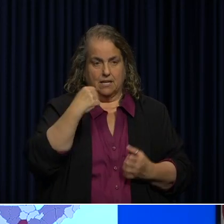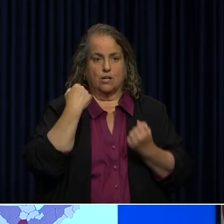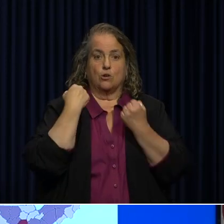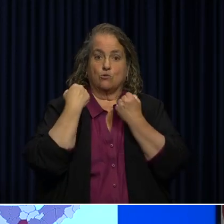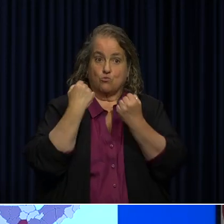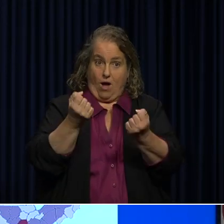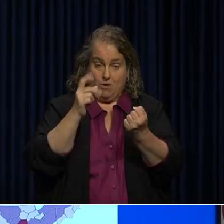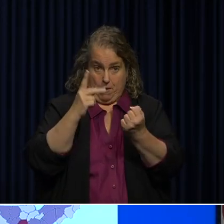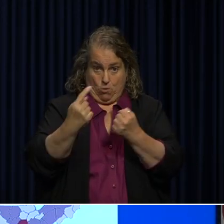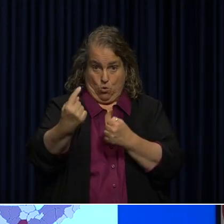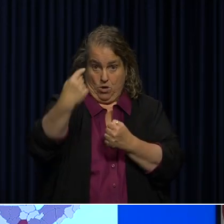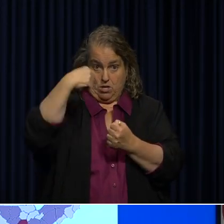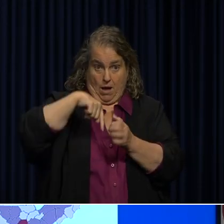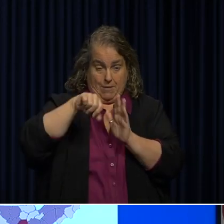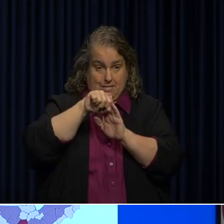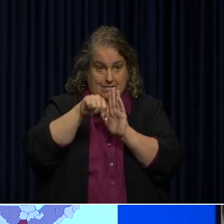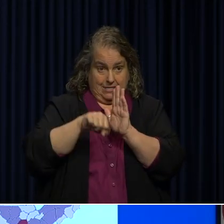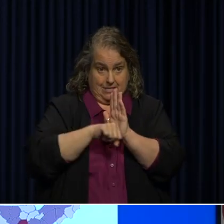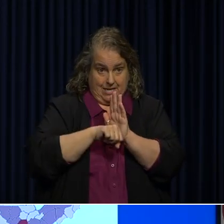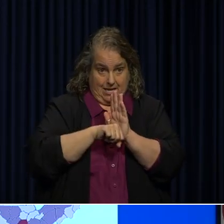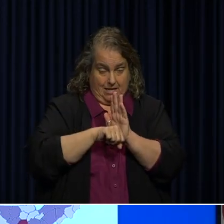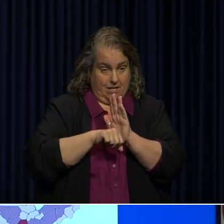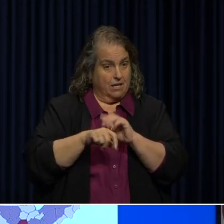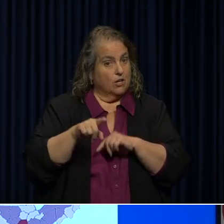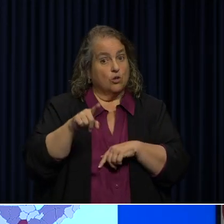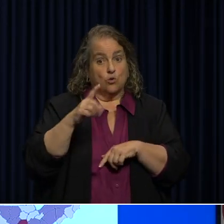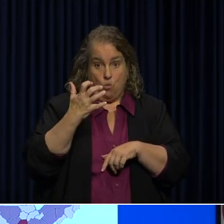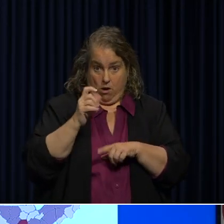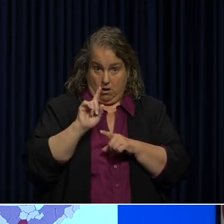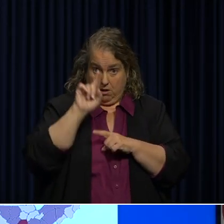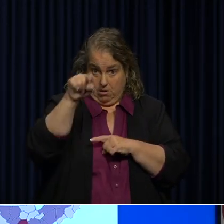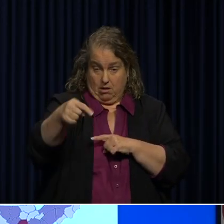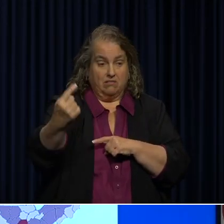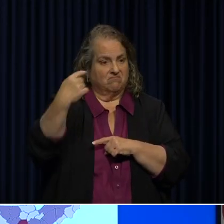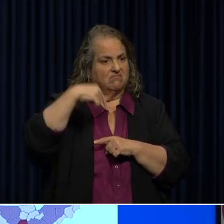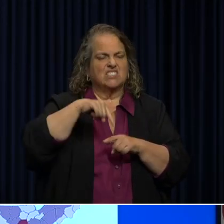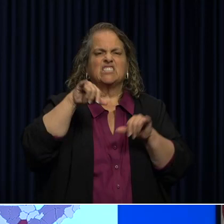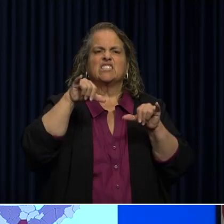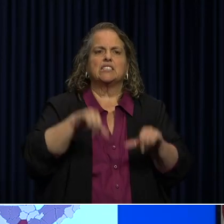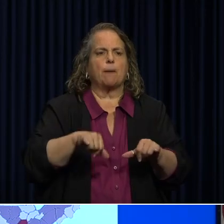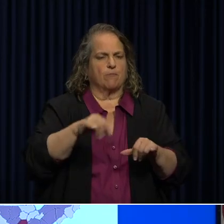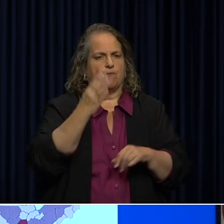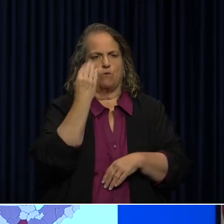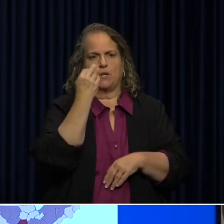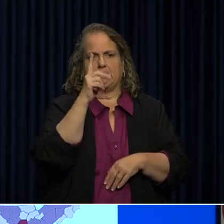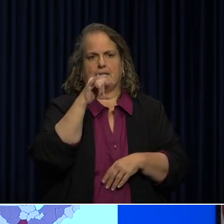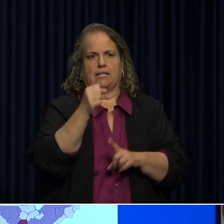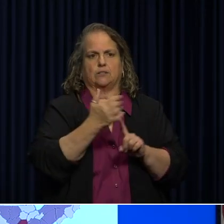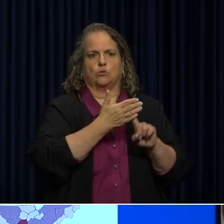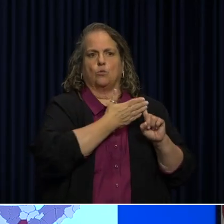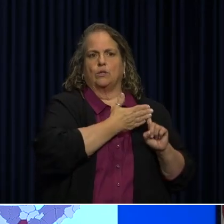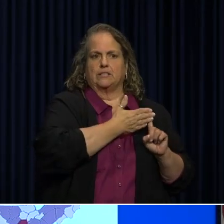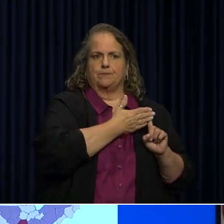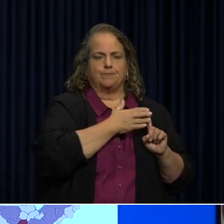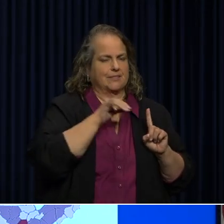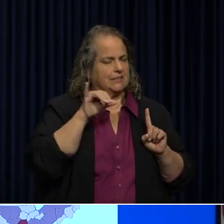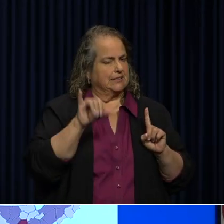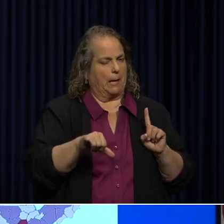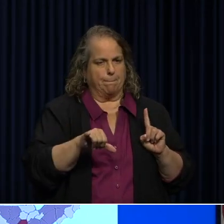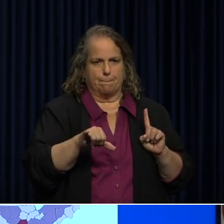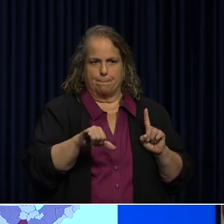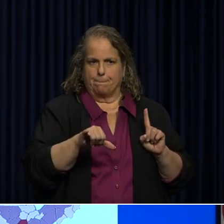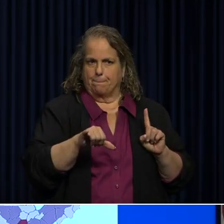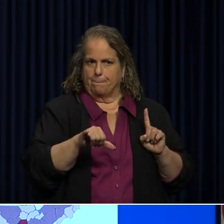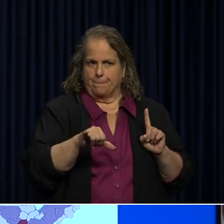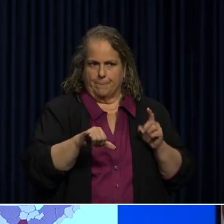come in the state are going to stay in effect with, of course, the exceptions that were